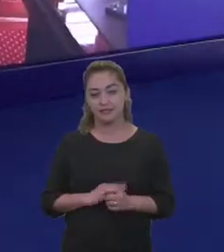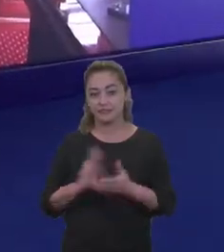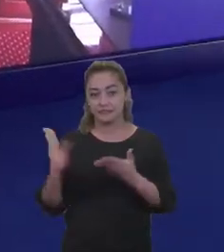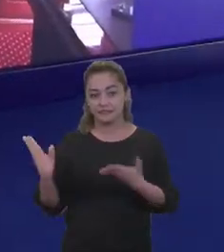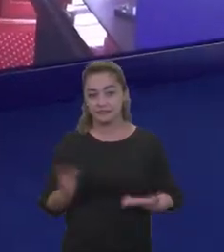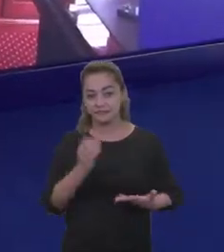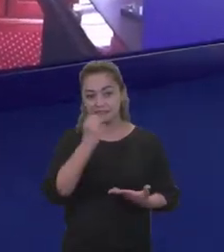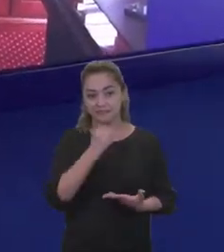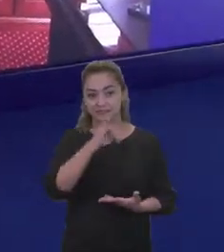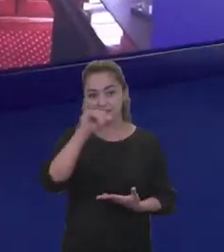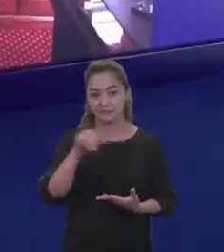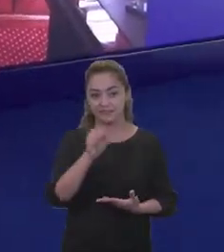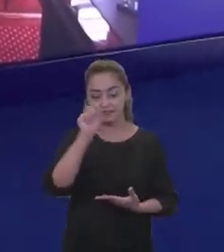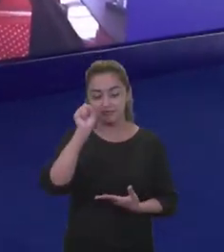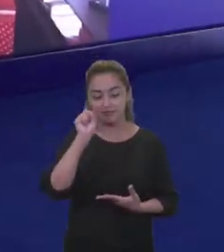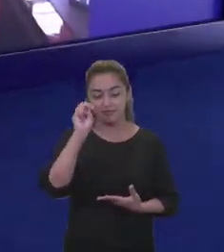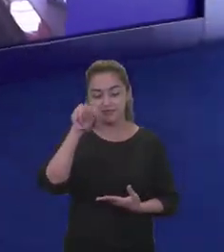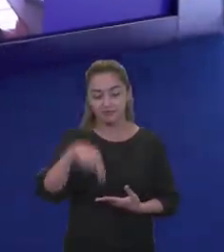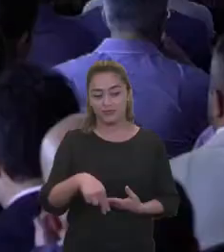Wright.